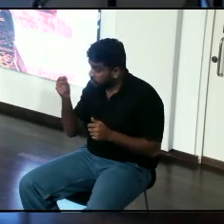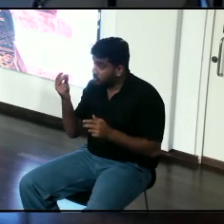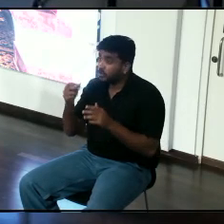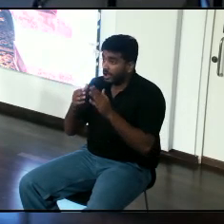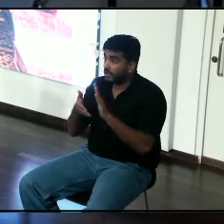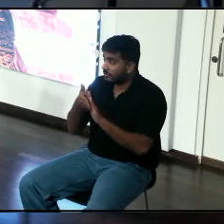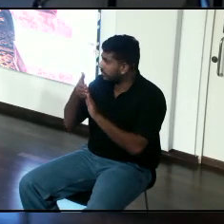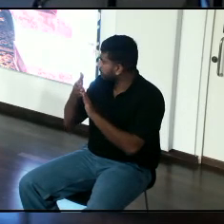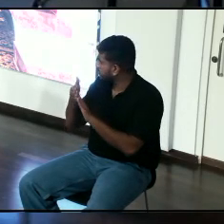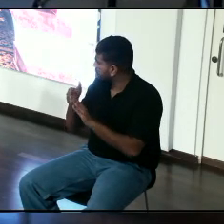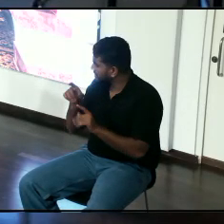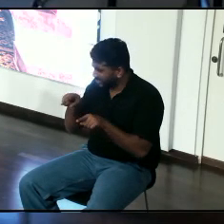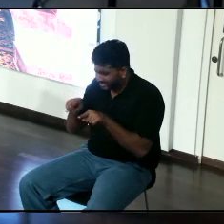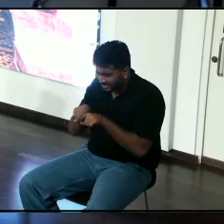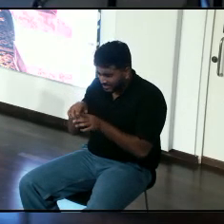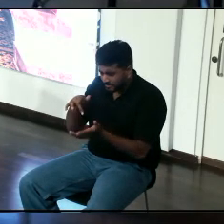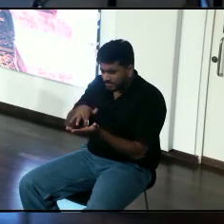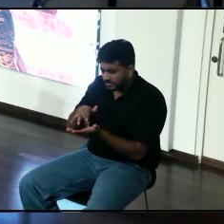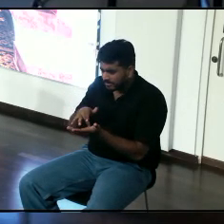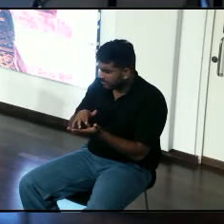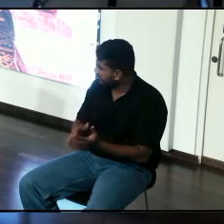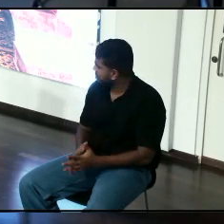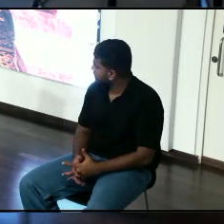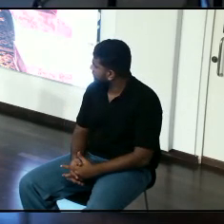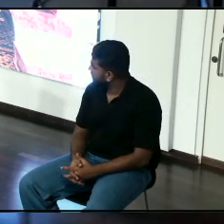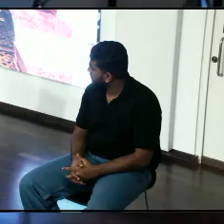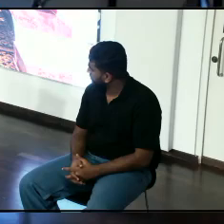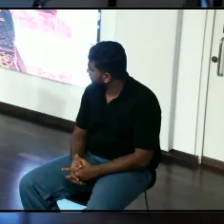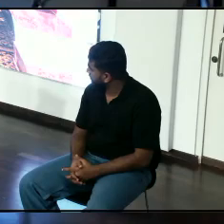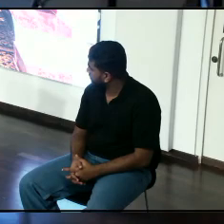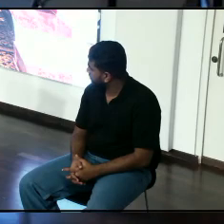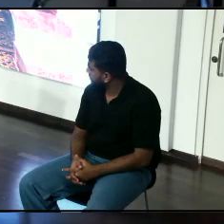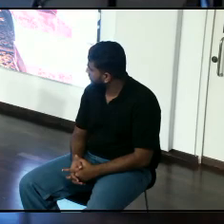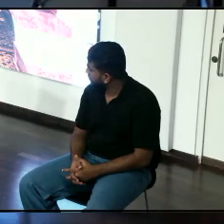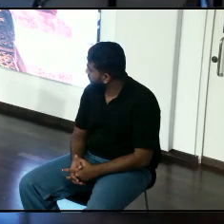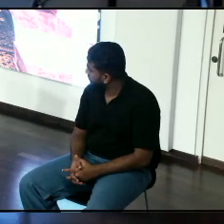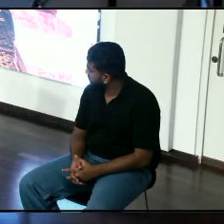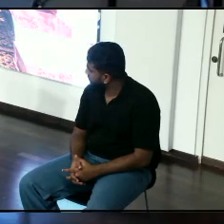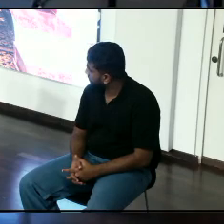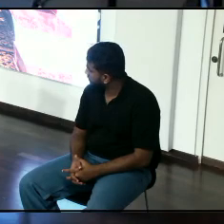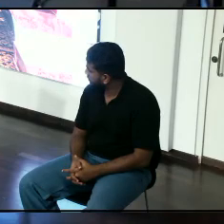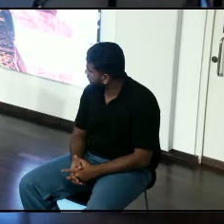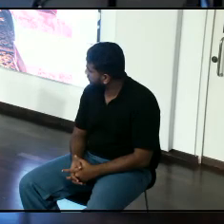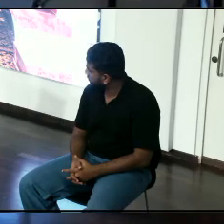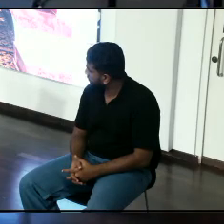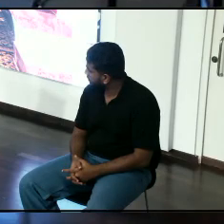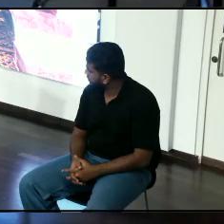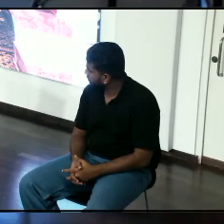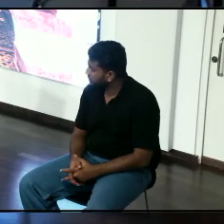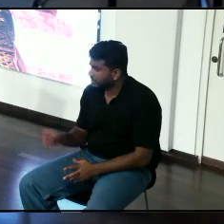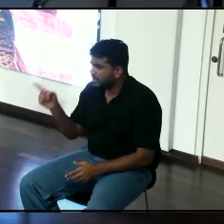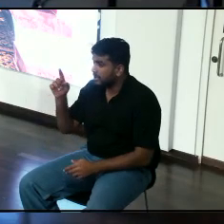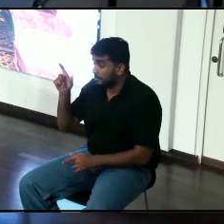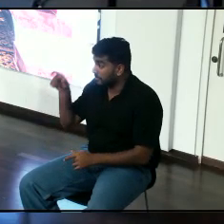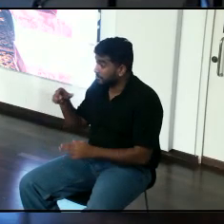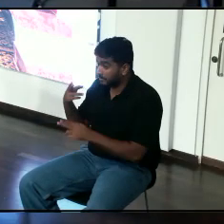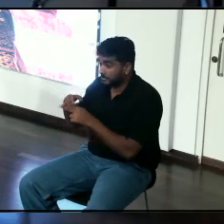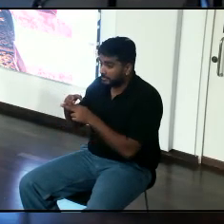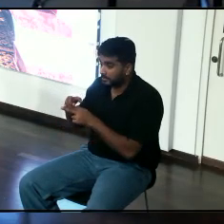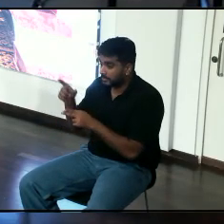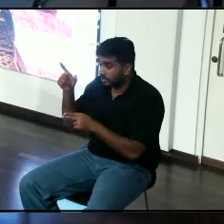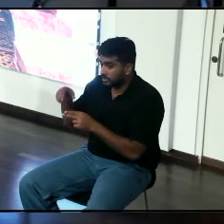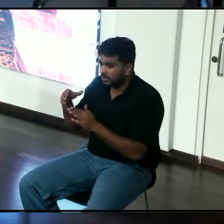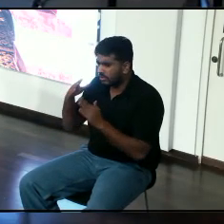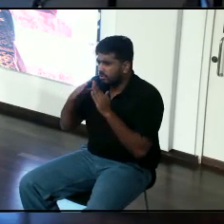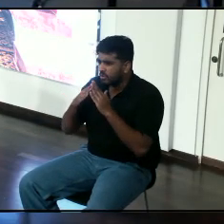altar in the same built space, like we saw in the Fernandez home in Shandor, featured in the book as the House